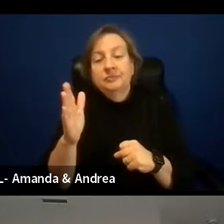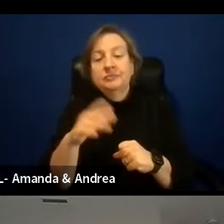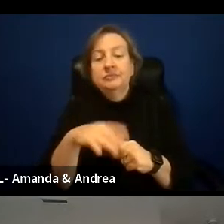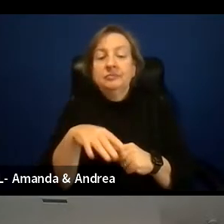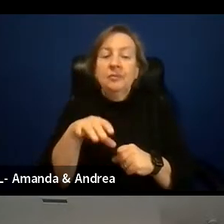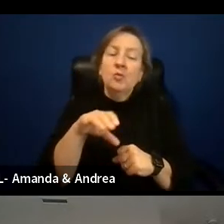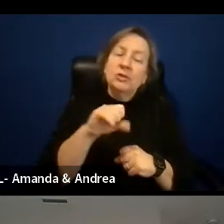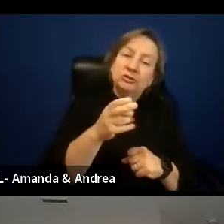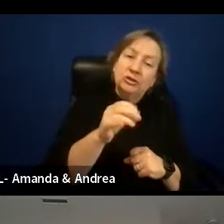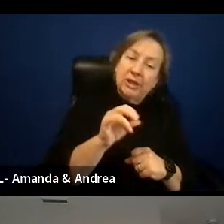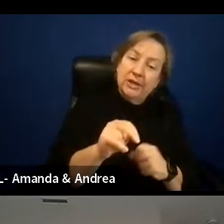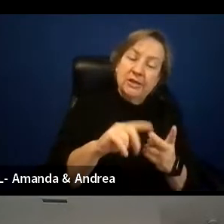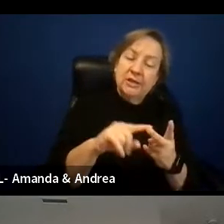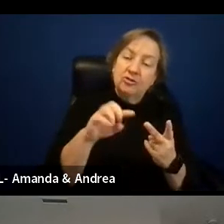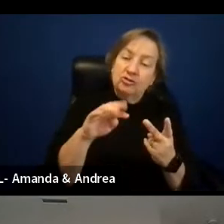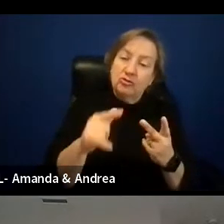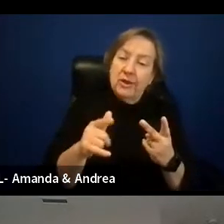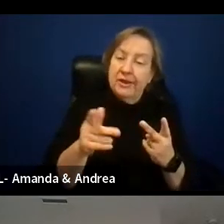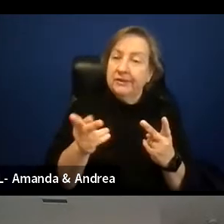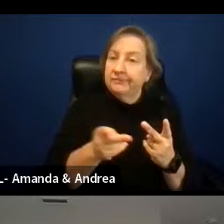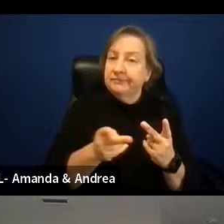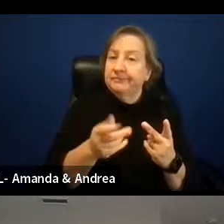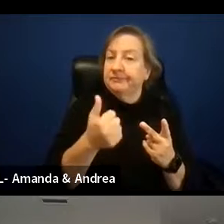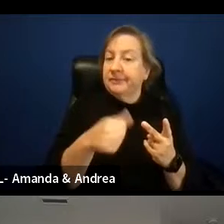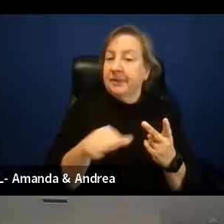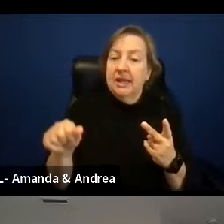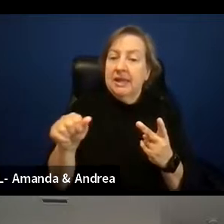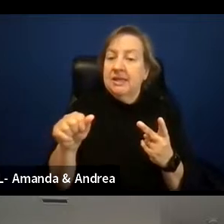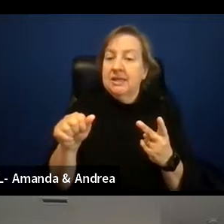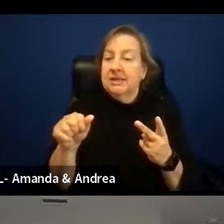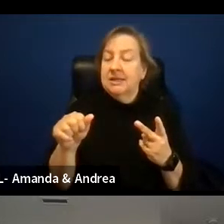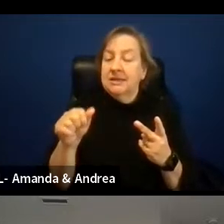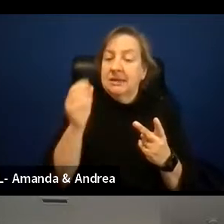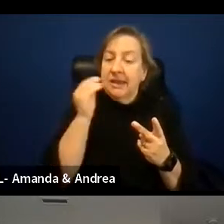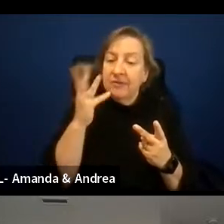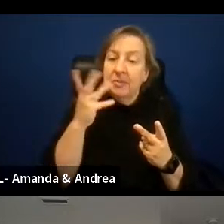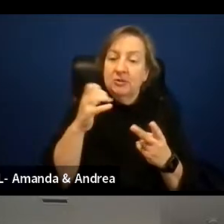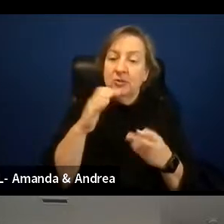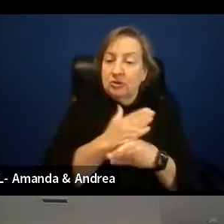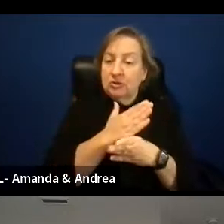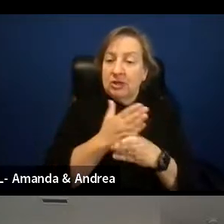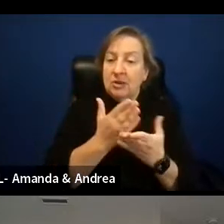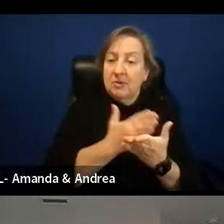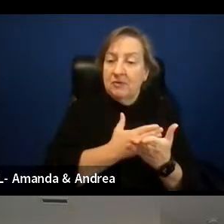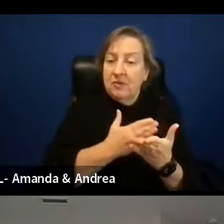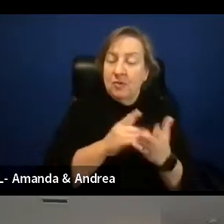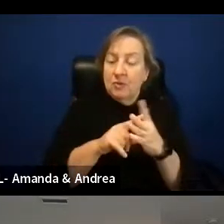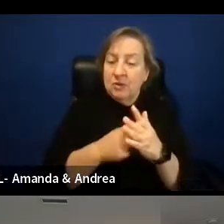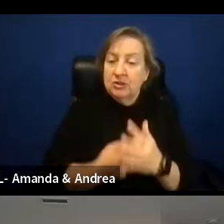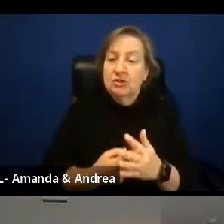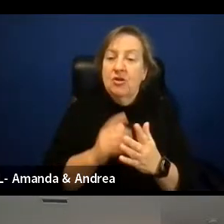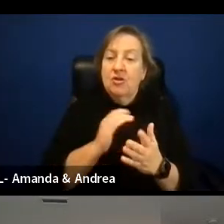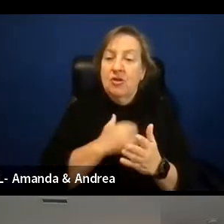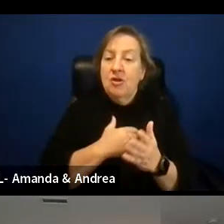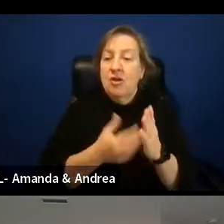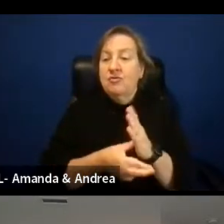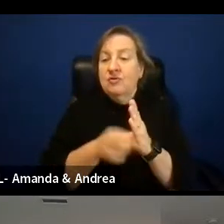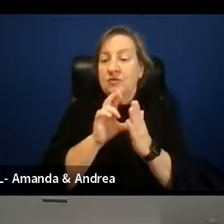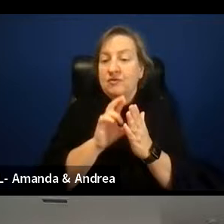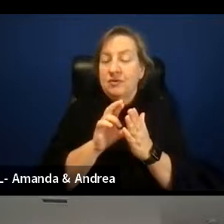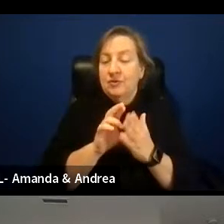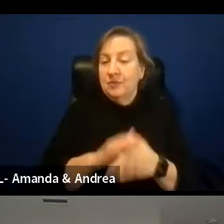Shannon and Greg, I'll invite you if you have any pieces that you'd like to share before we dig into our review find